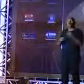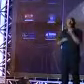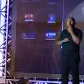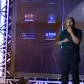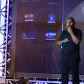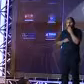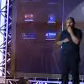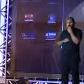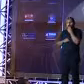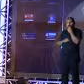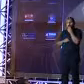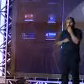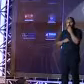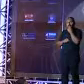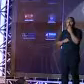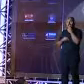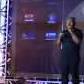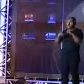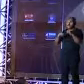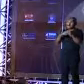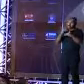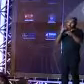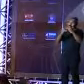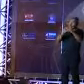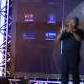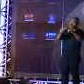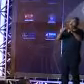rather like the diagram